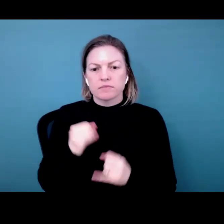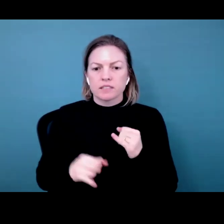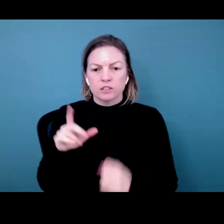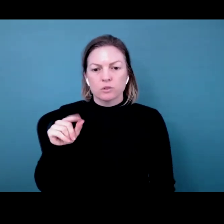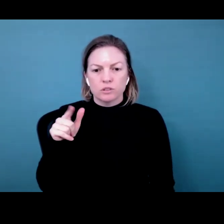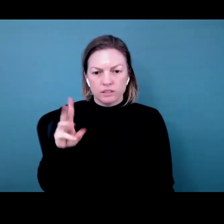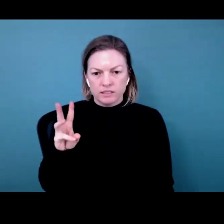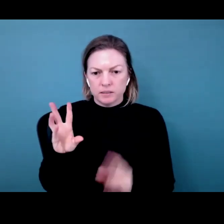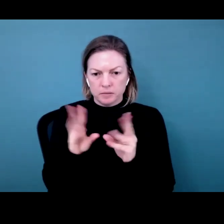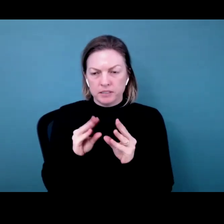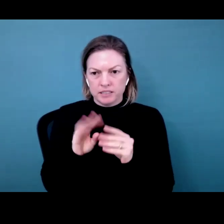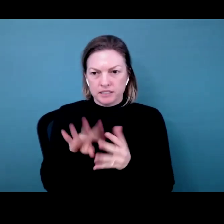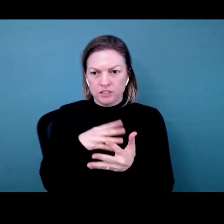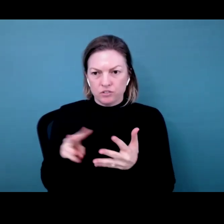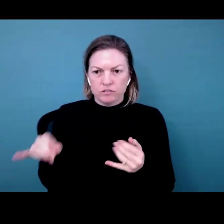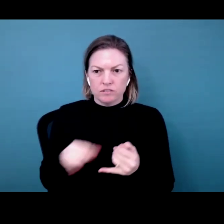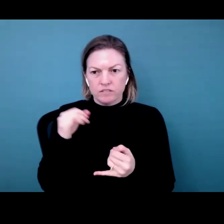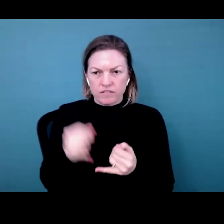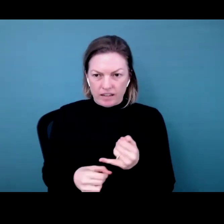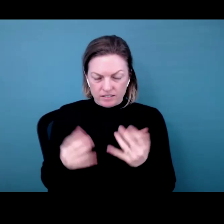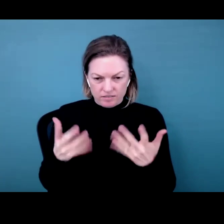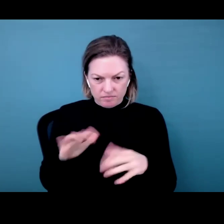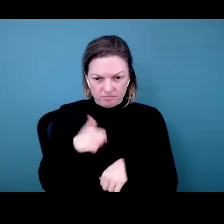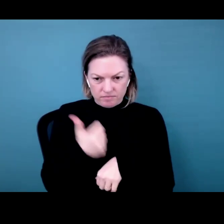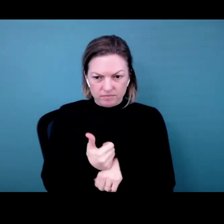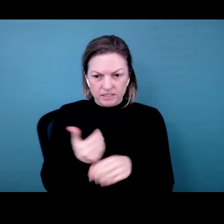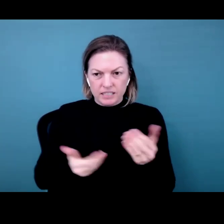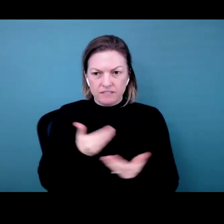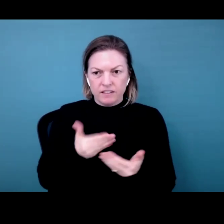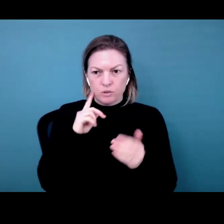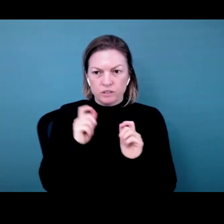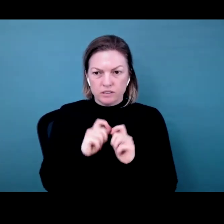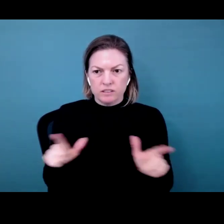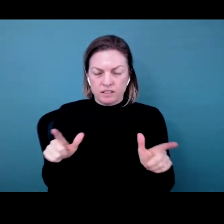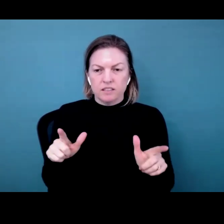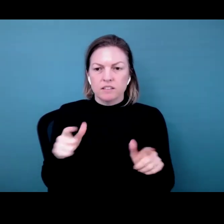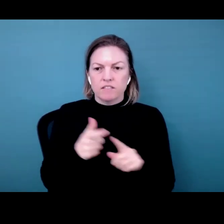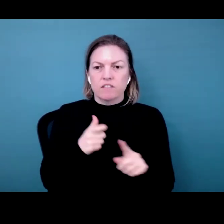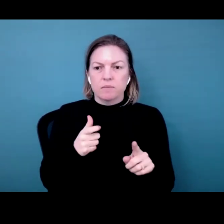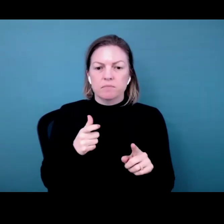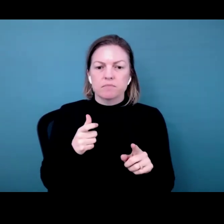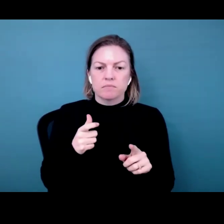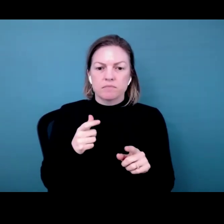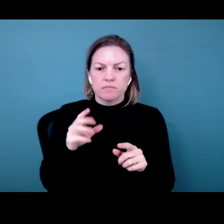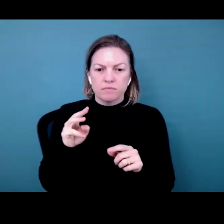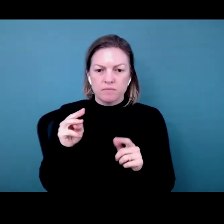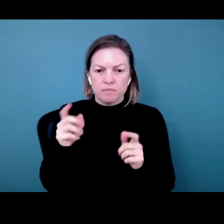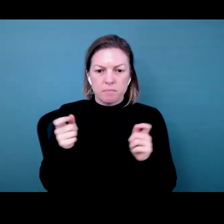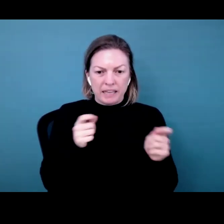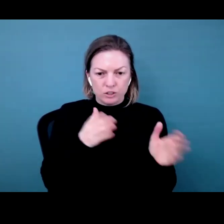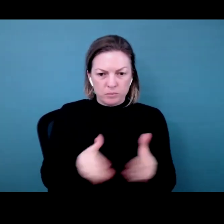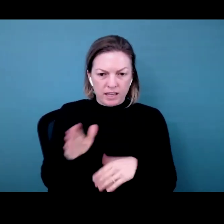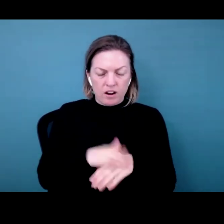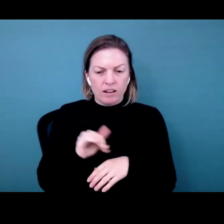meeting schedule has been finalized, and invites will be sent by the Master Plan on Aging team prior to the